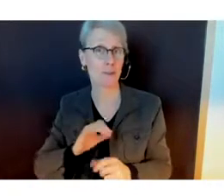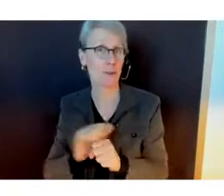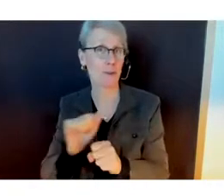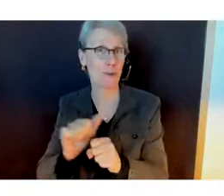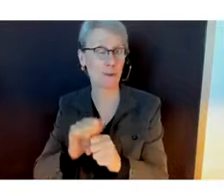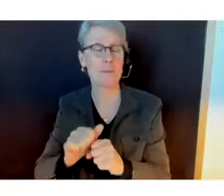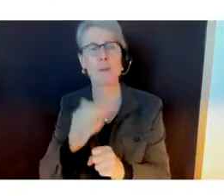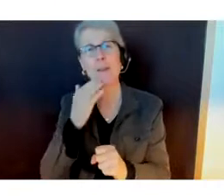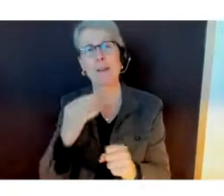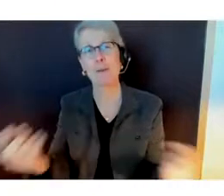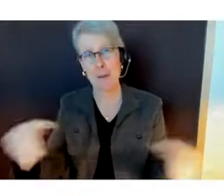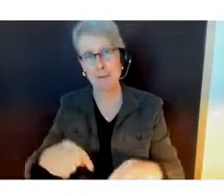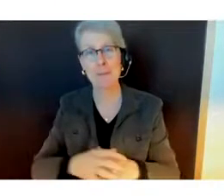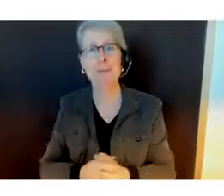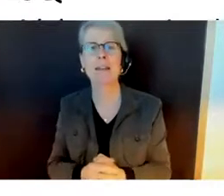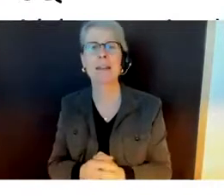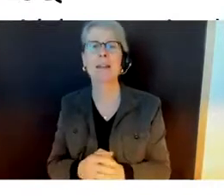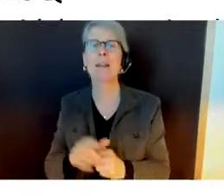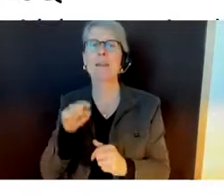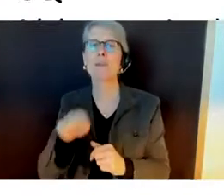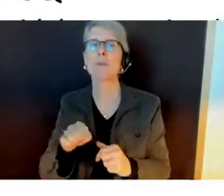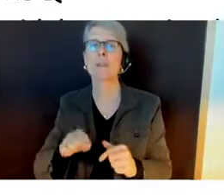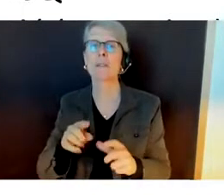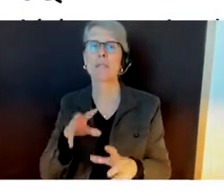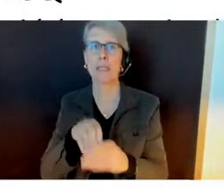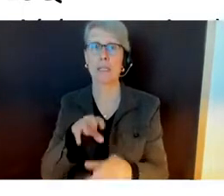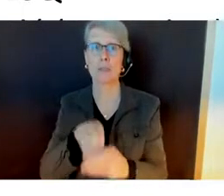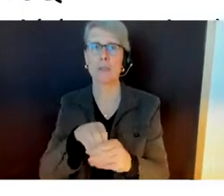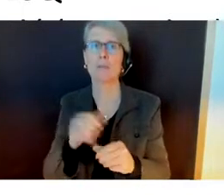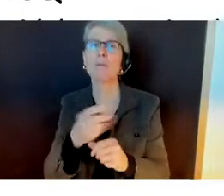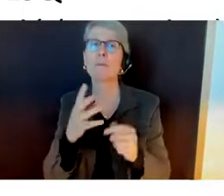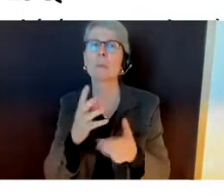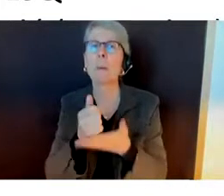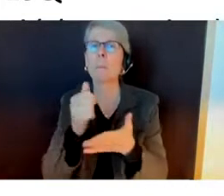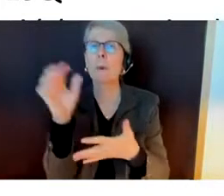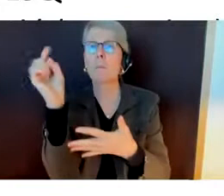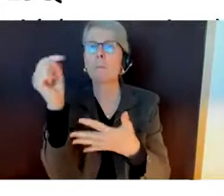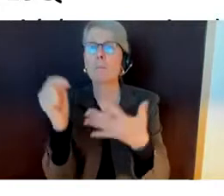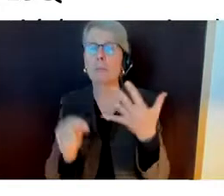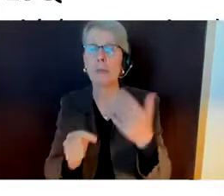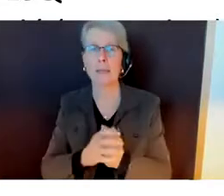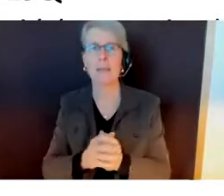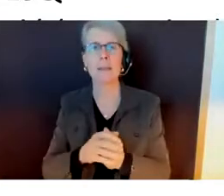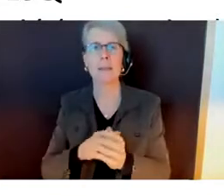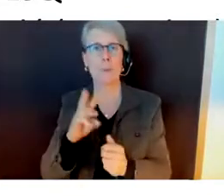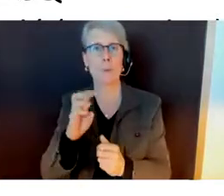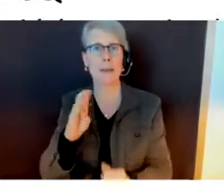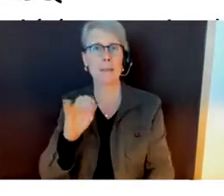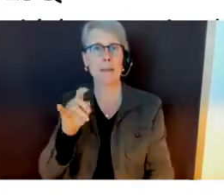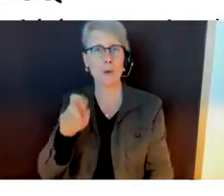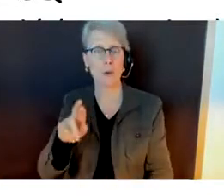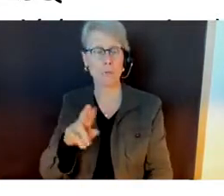couple of notes to help you enjoy this participation as much as possible. We're pleased to have the